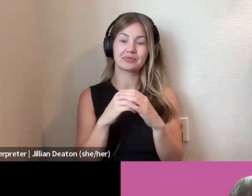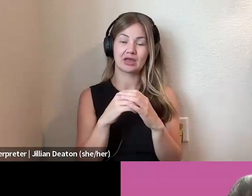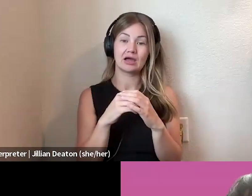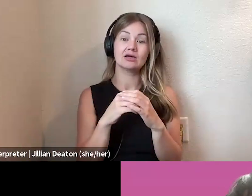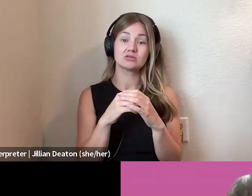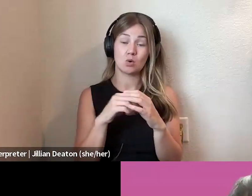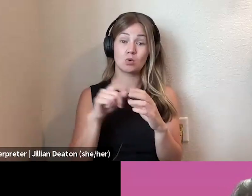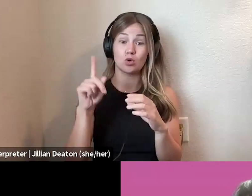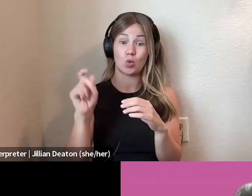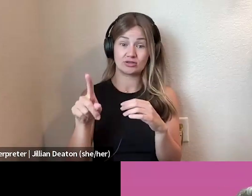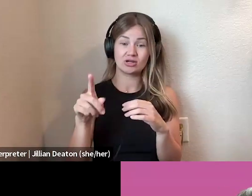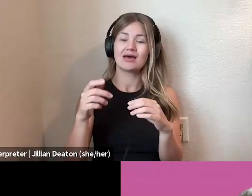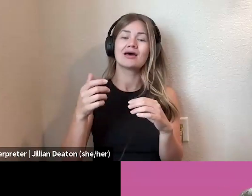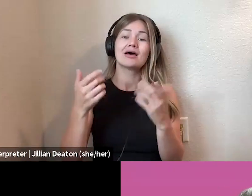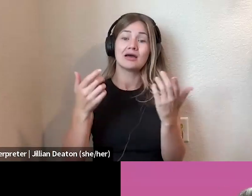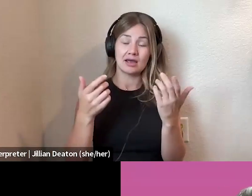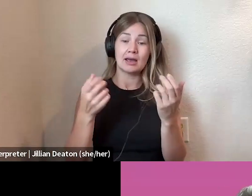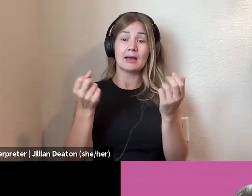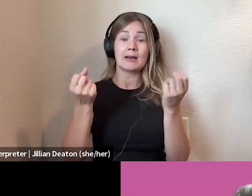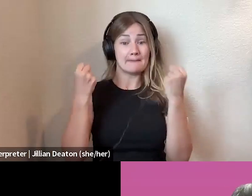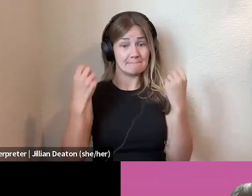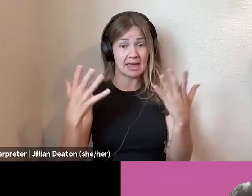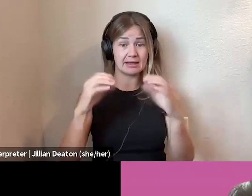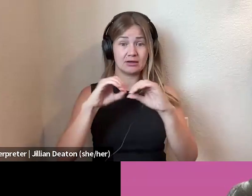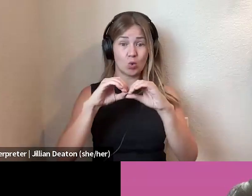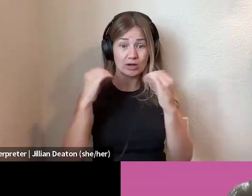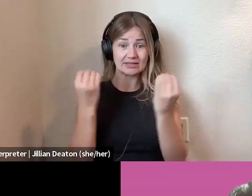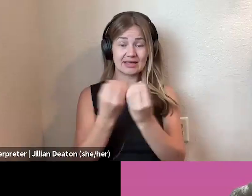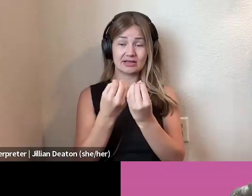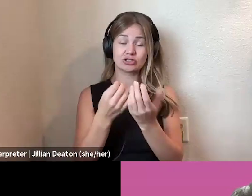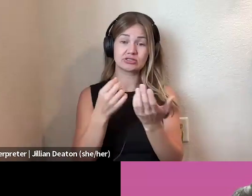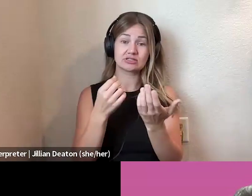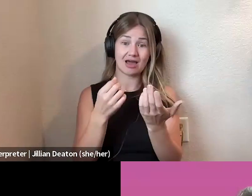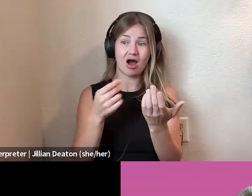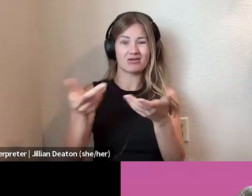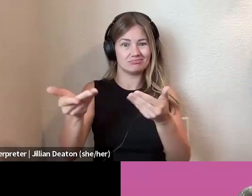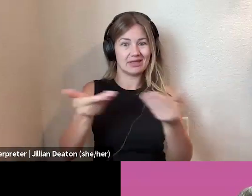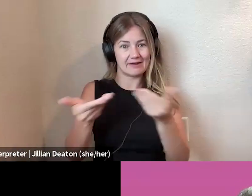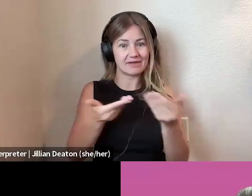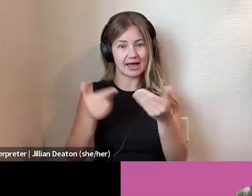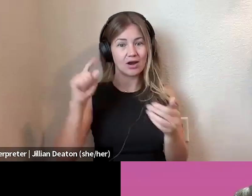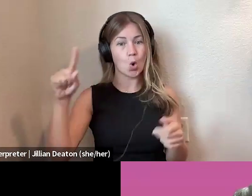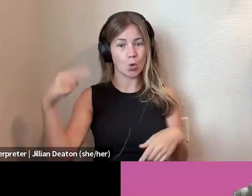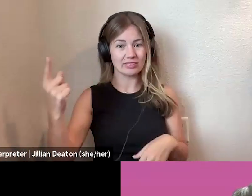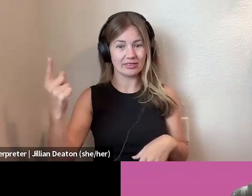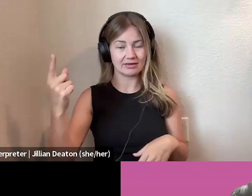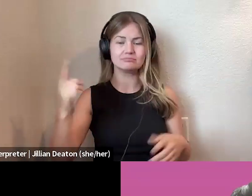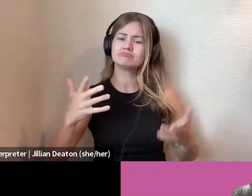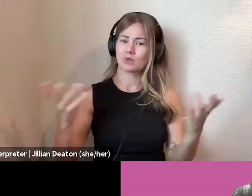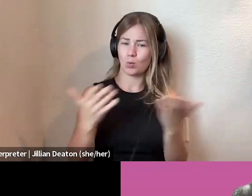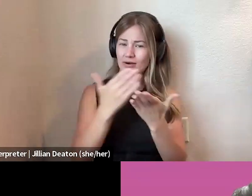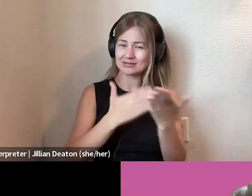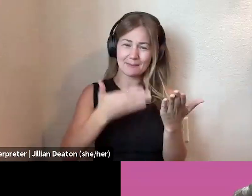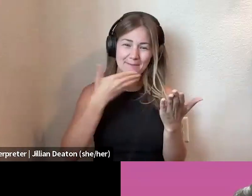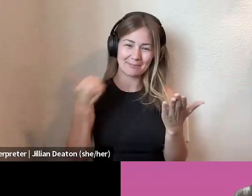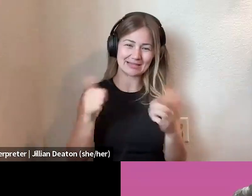several foundations do not take unsolicited requests and are often invite only. What are some best practices to